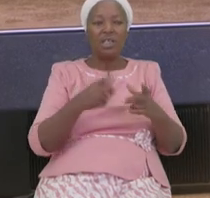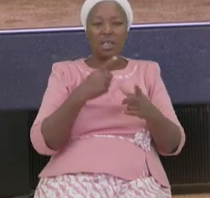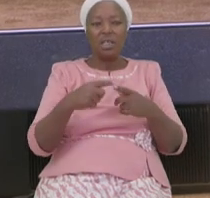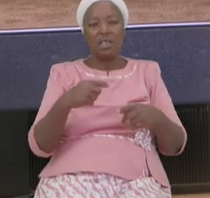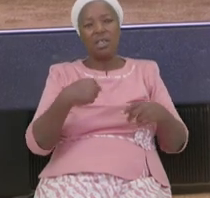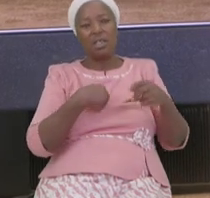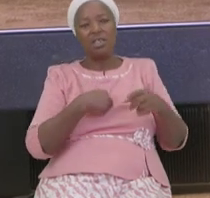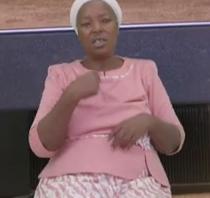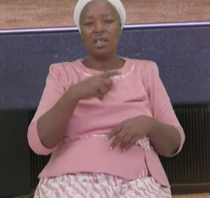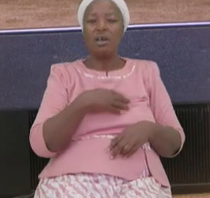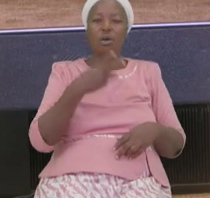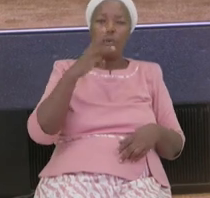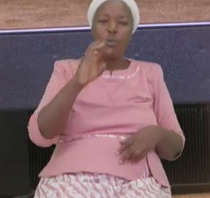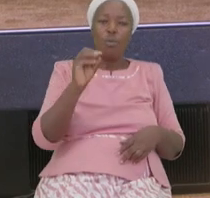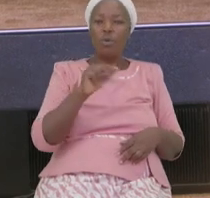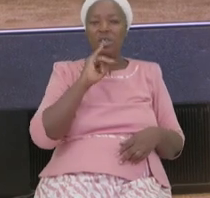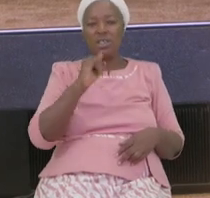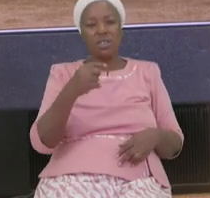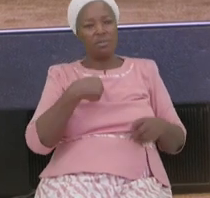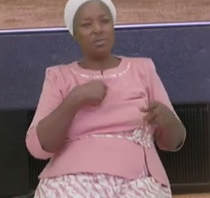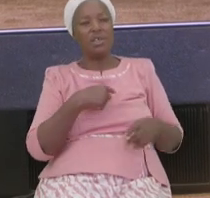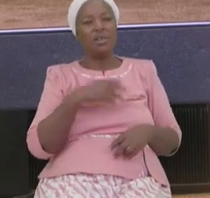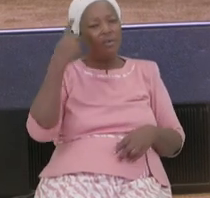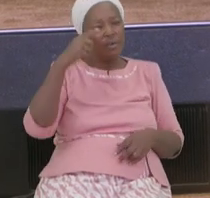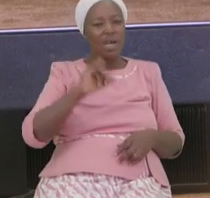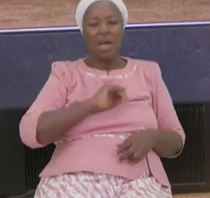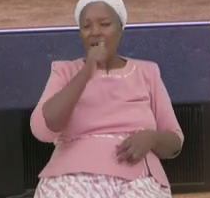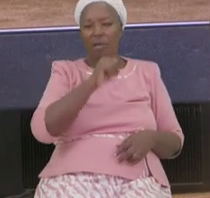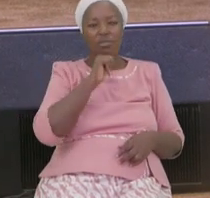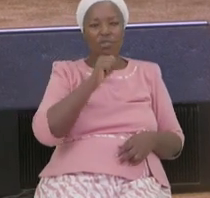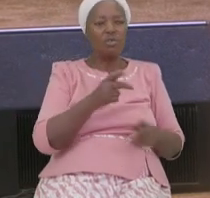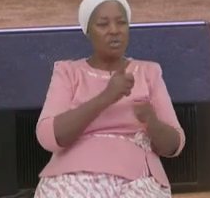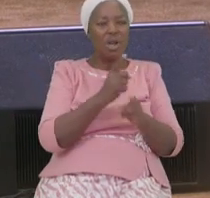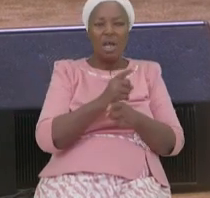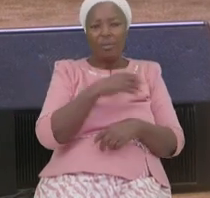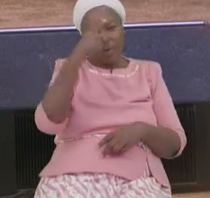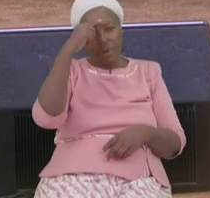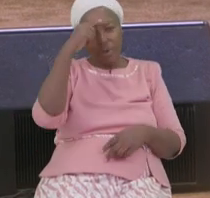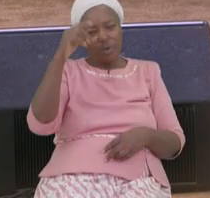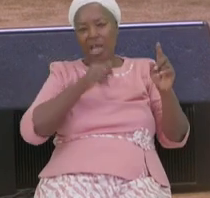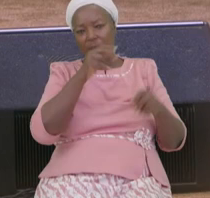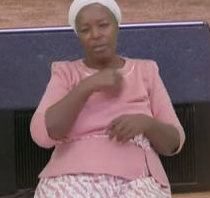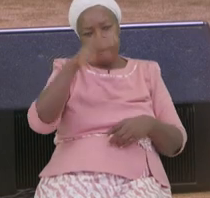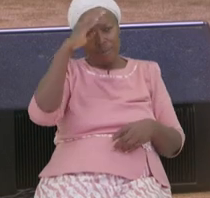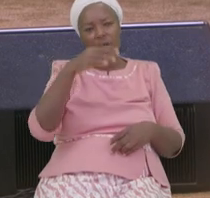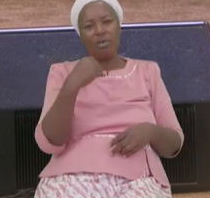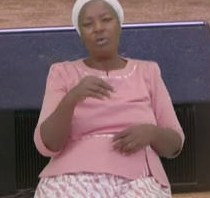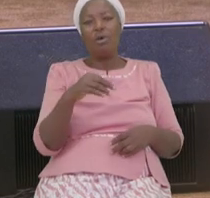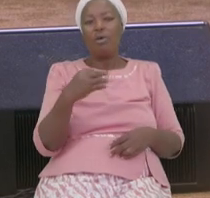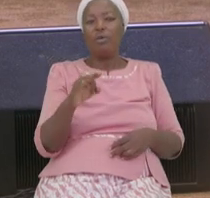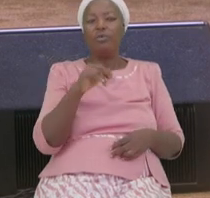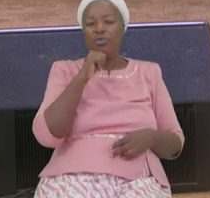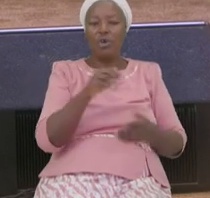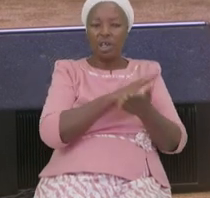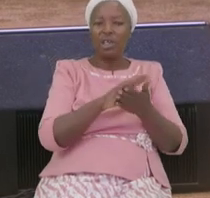for I am undone, because I am a man of unclean lips. The Lord will cleanse